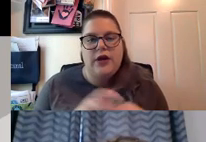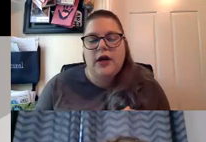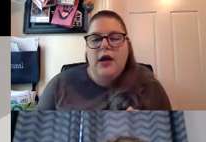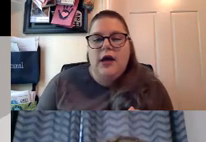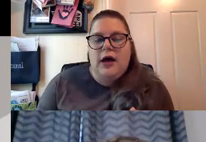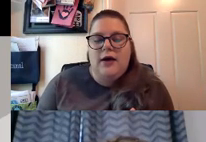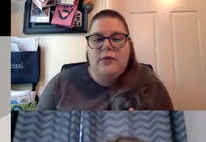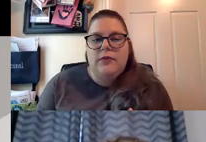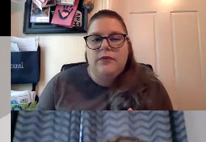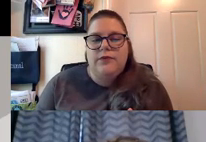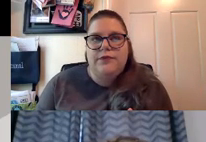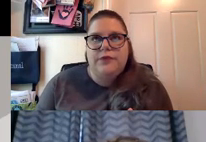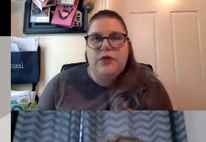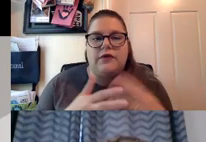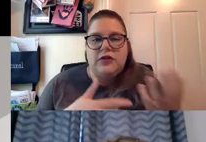from other